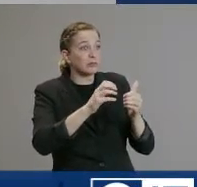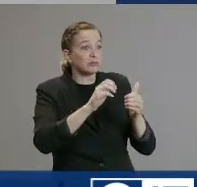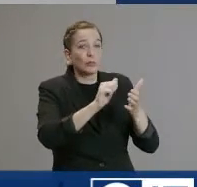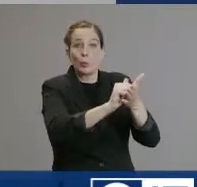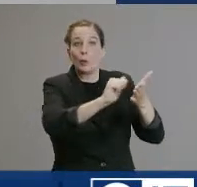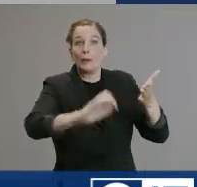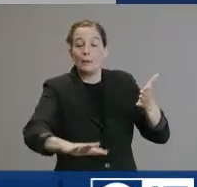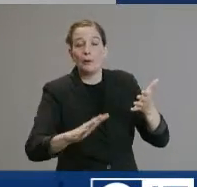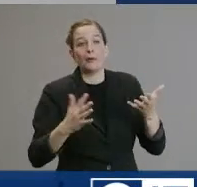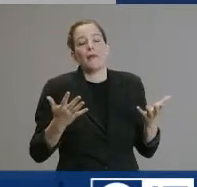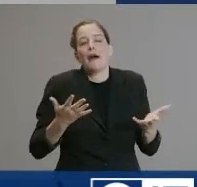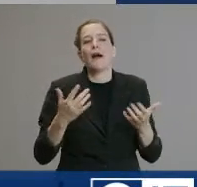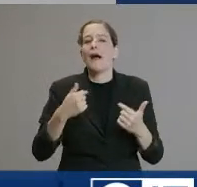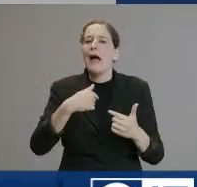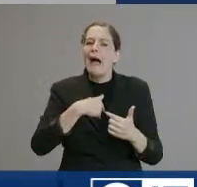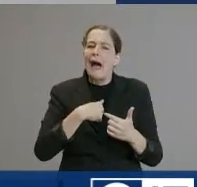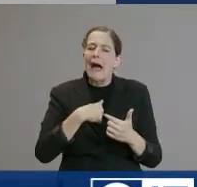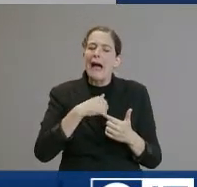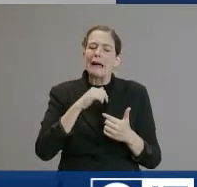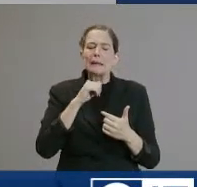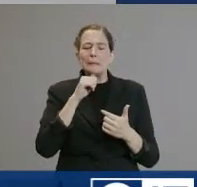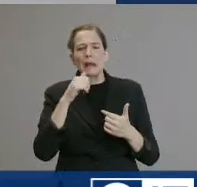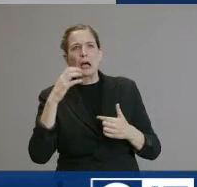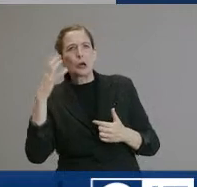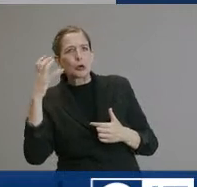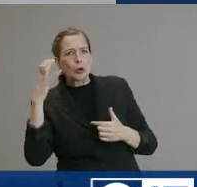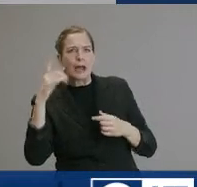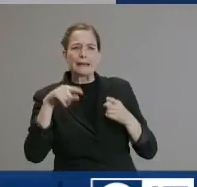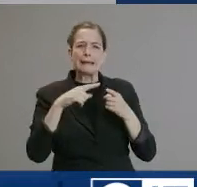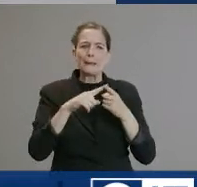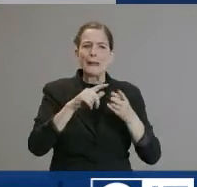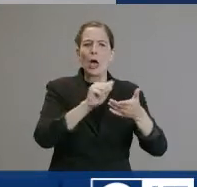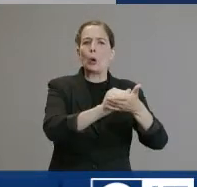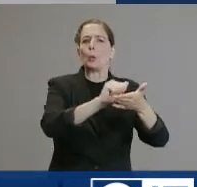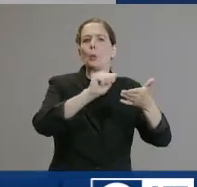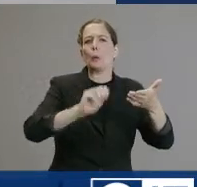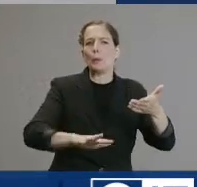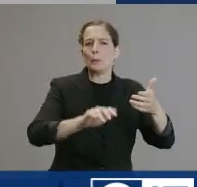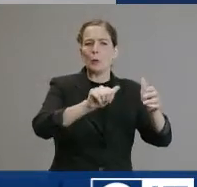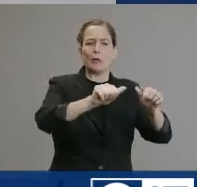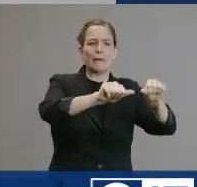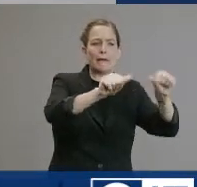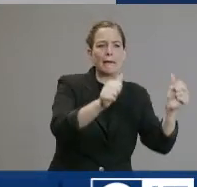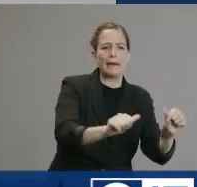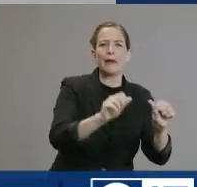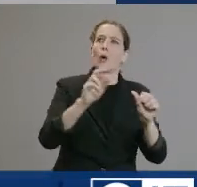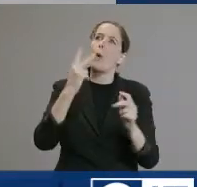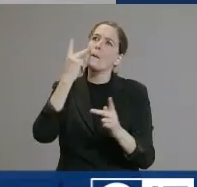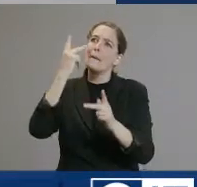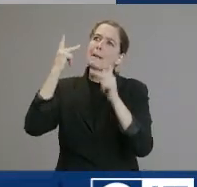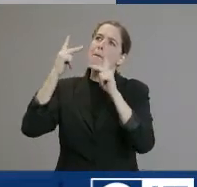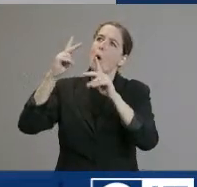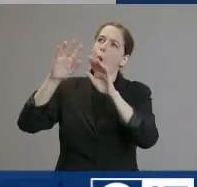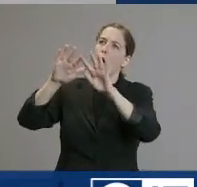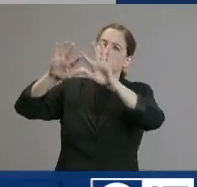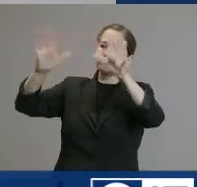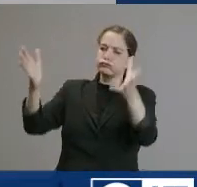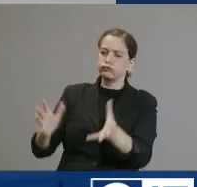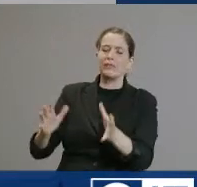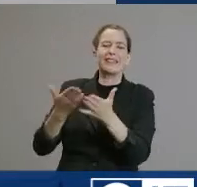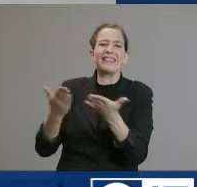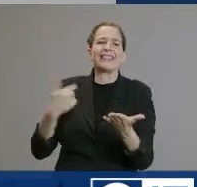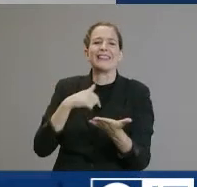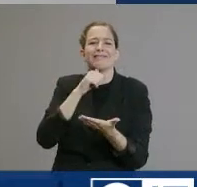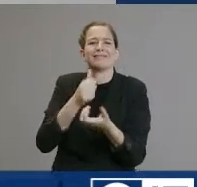or memorials, and certainly not because a letter was written, but I also think there should be a clearer public